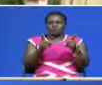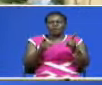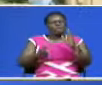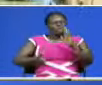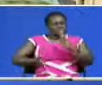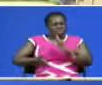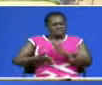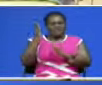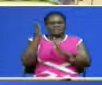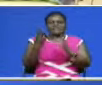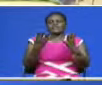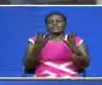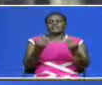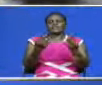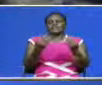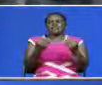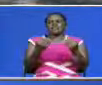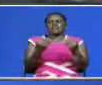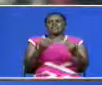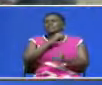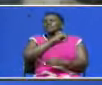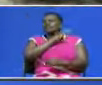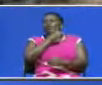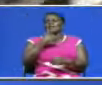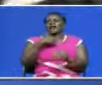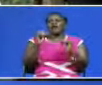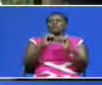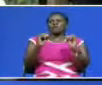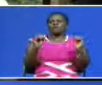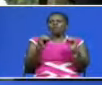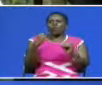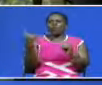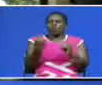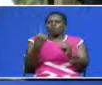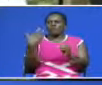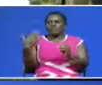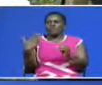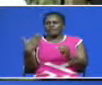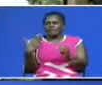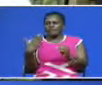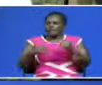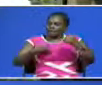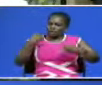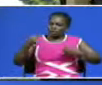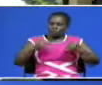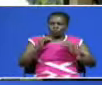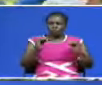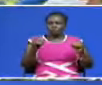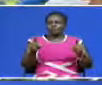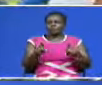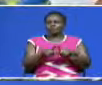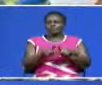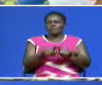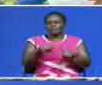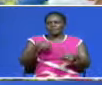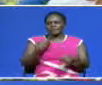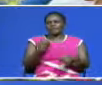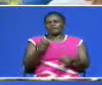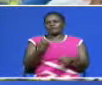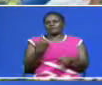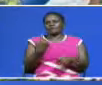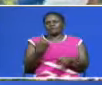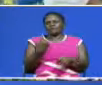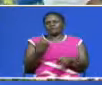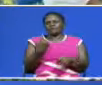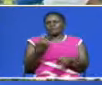fast ride away from the hooting experienced on the roads, and it's not the only thing that passengers enjoy with this train. I think for me it's just the traffic.